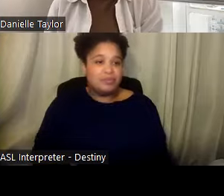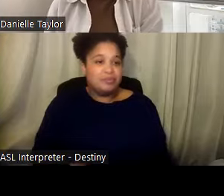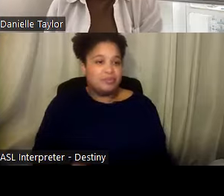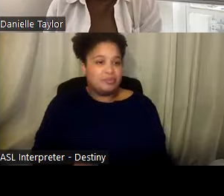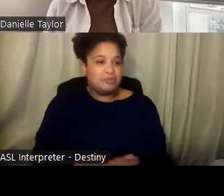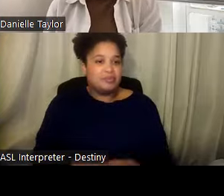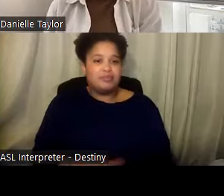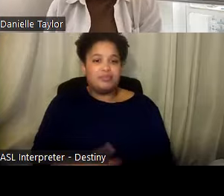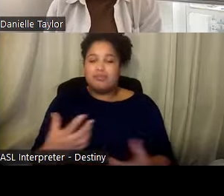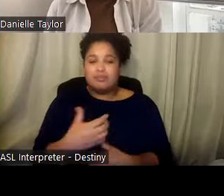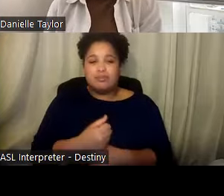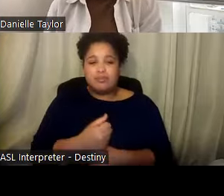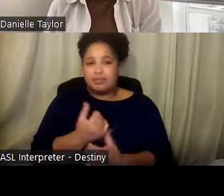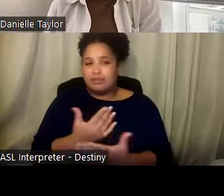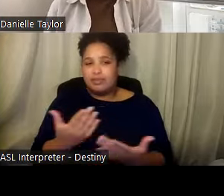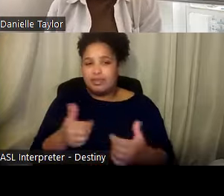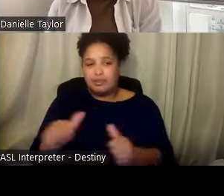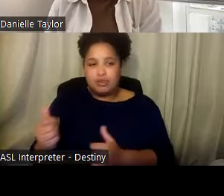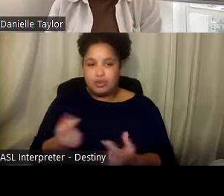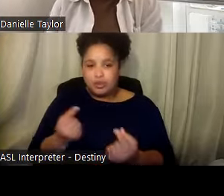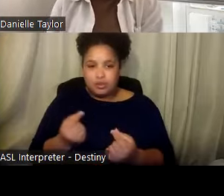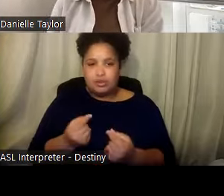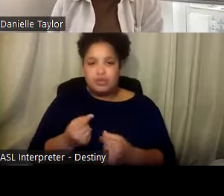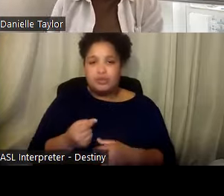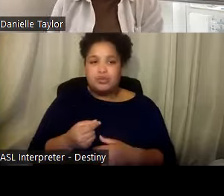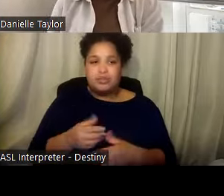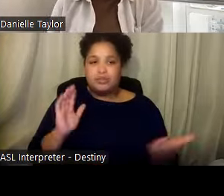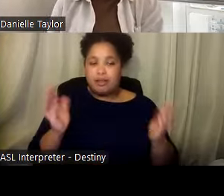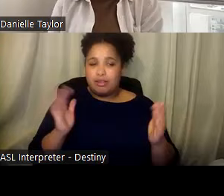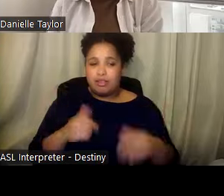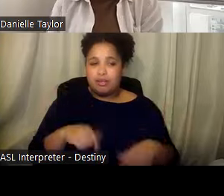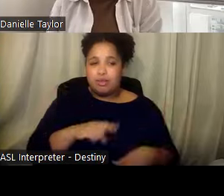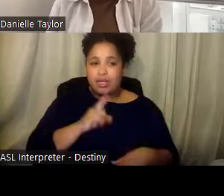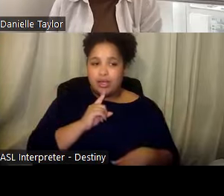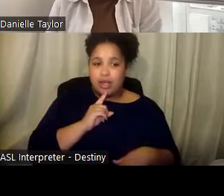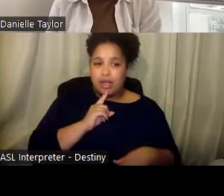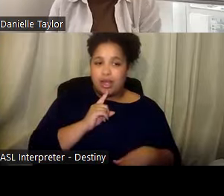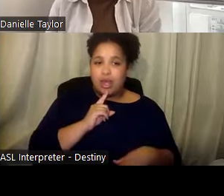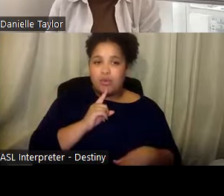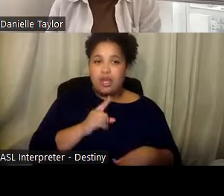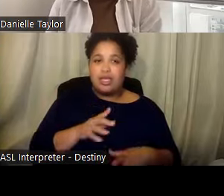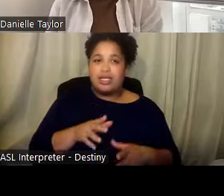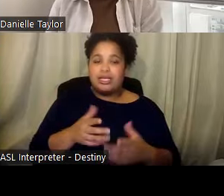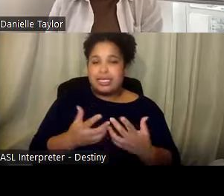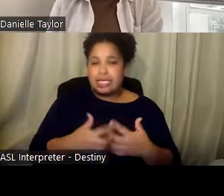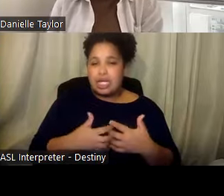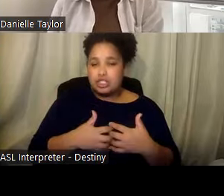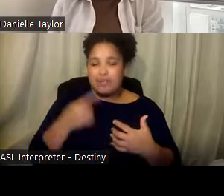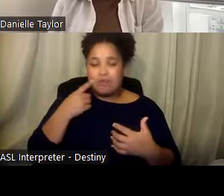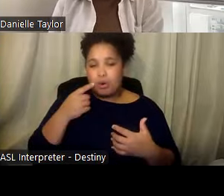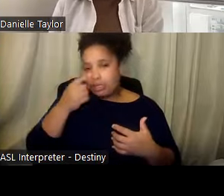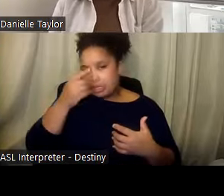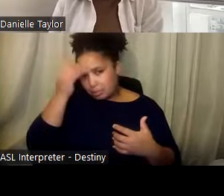So kind of just to summarize all of the efforts in a little bit of an analogy is that we're really revving up the Dementia Care Aware engine. The second half